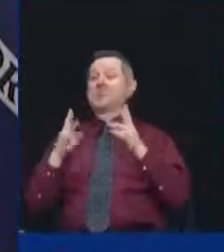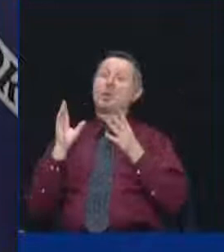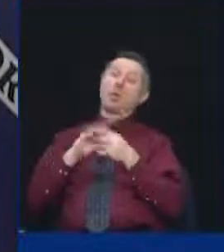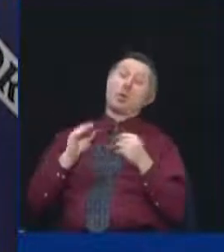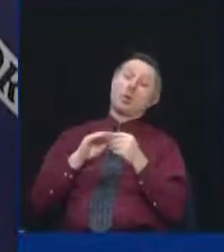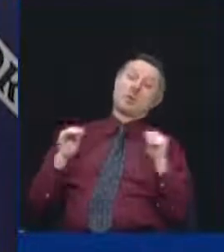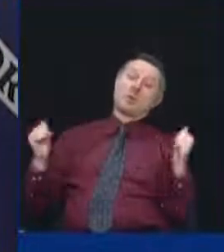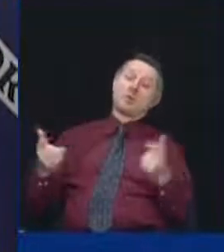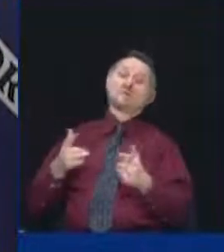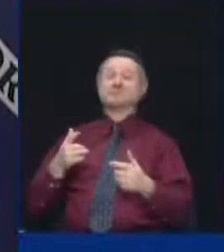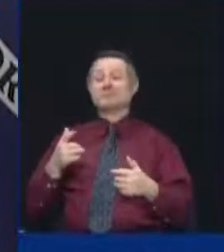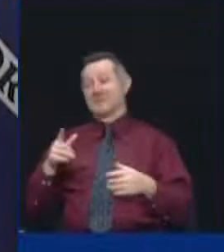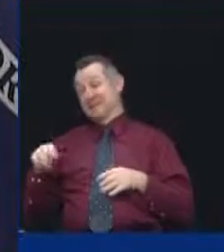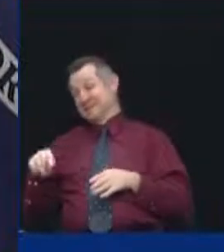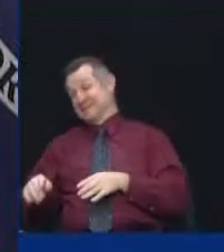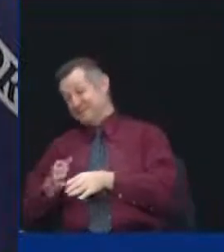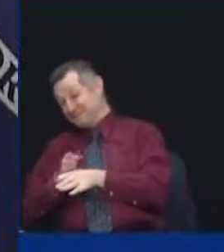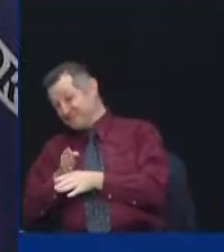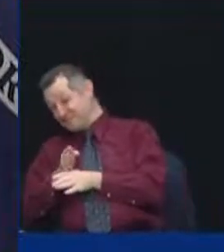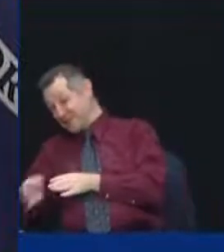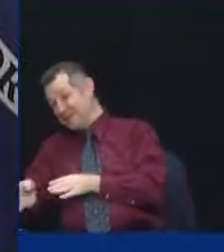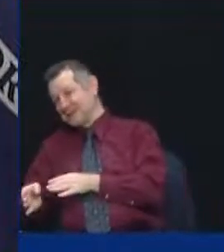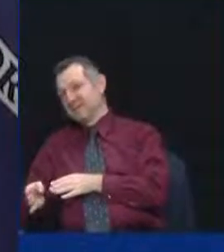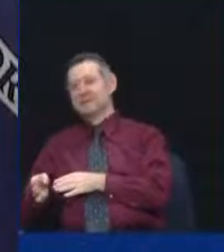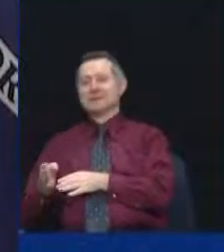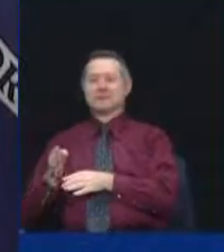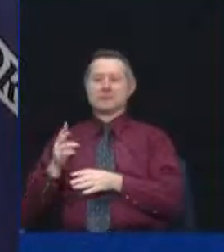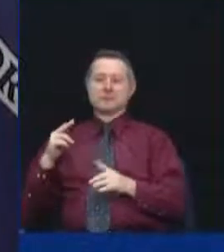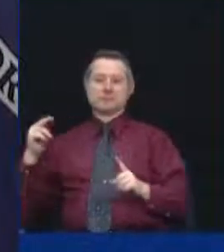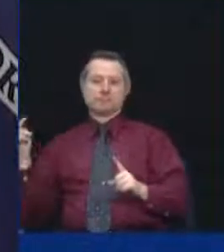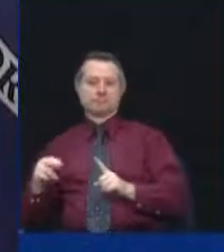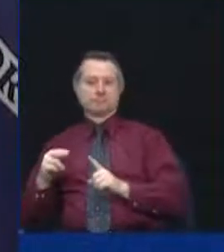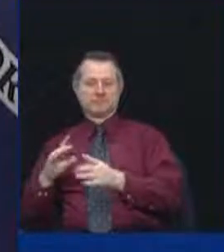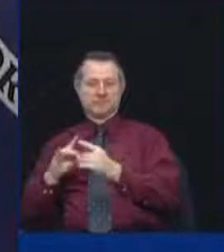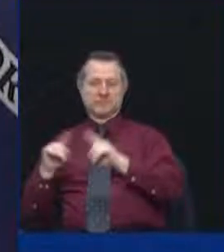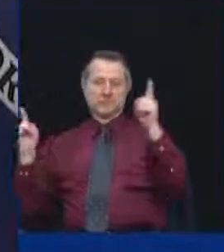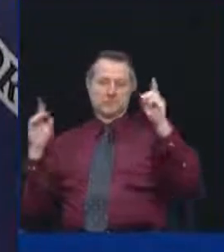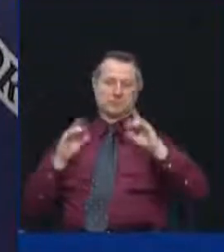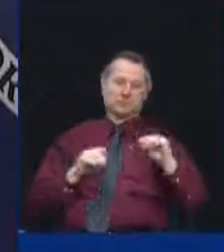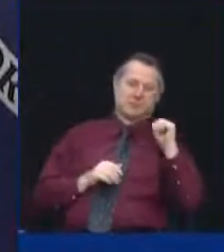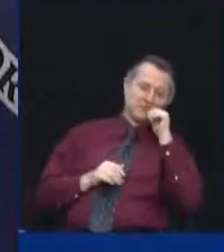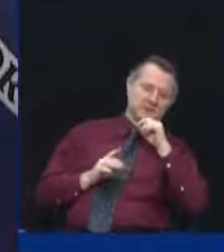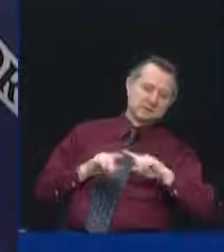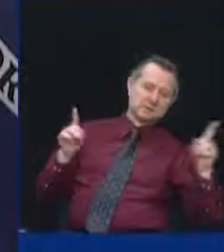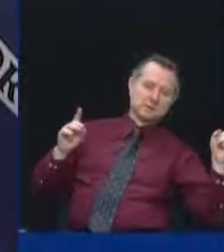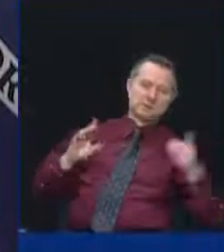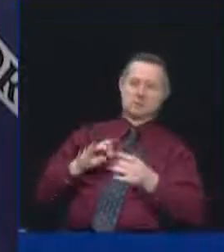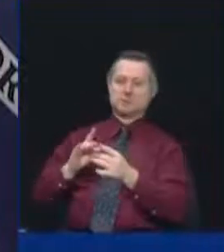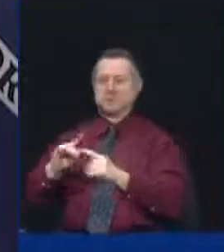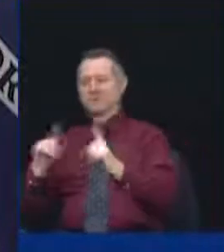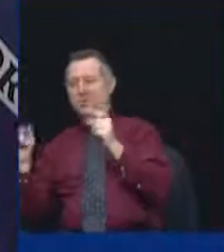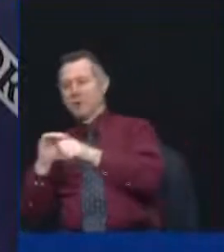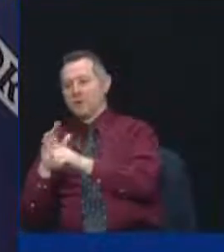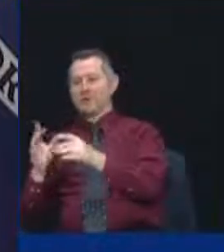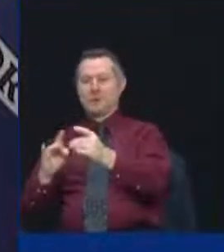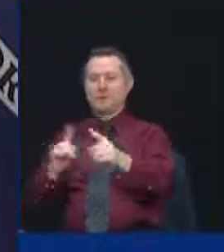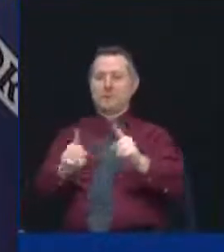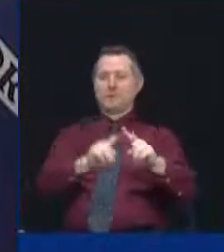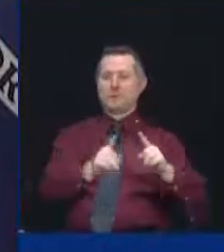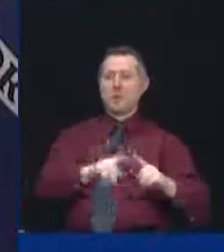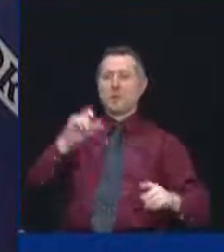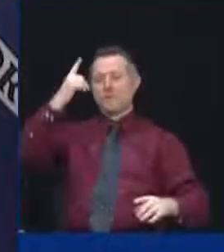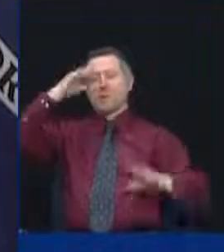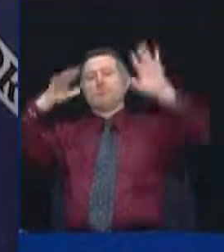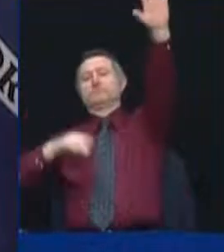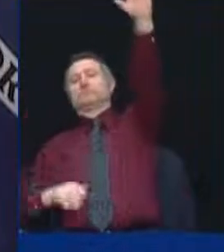field where everybody says something different every day on COVID, because it's been